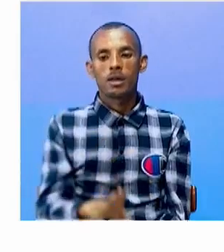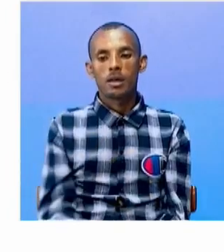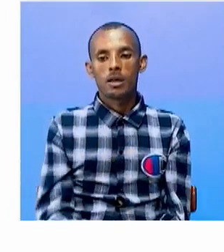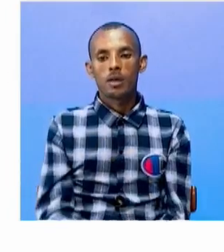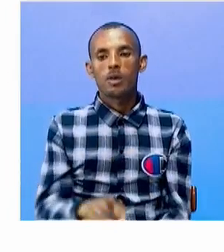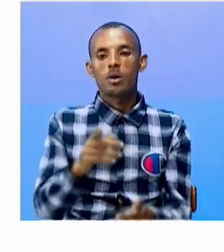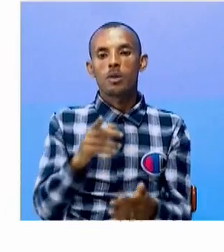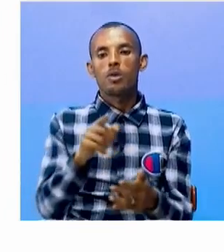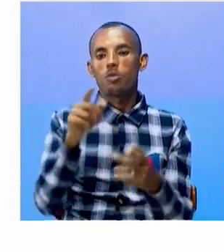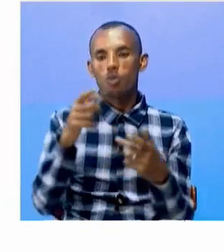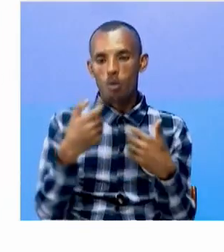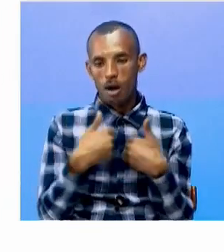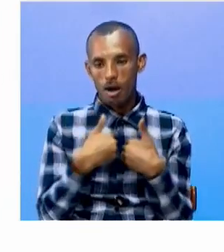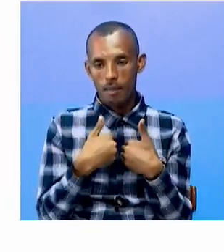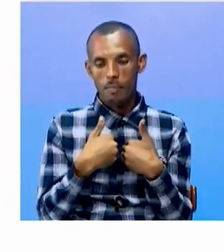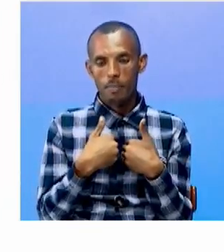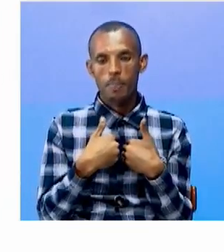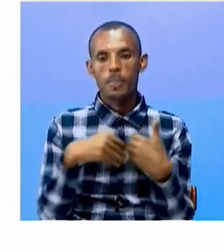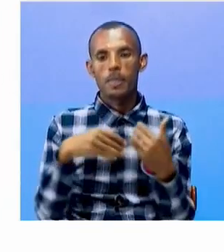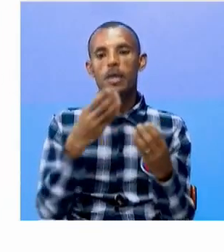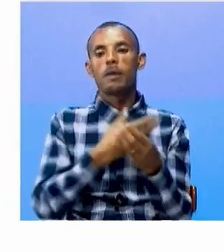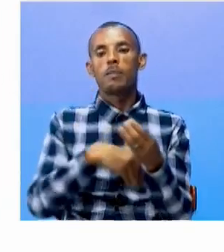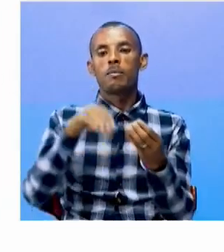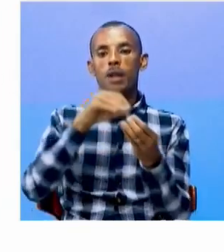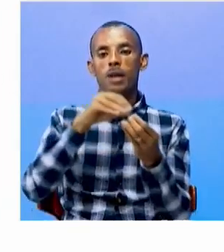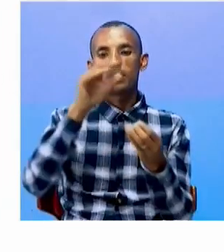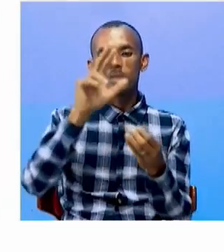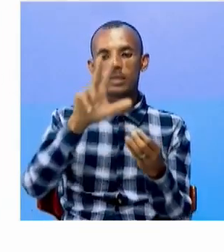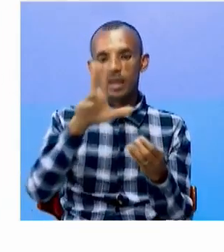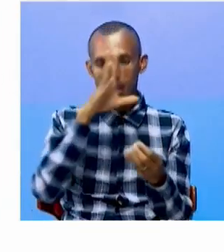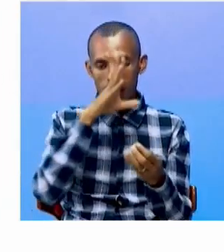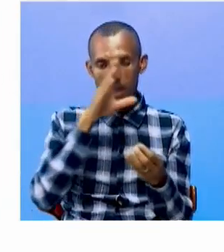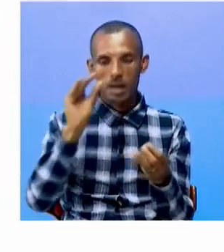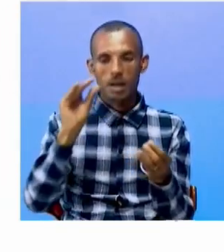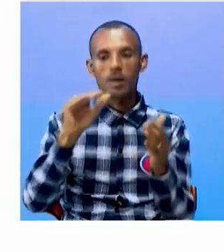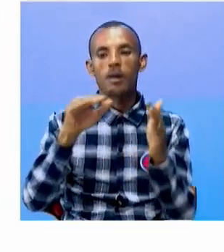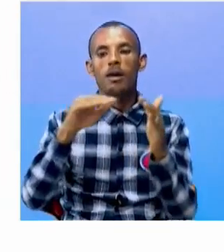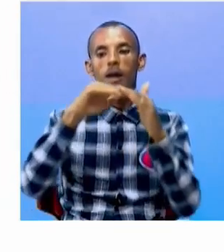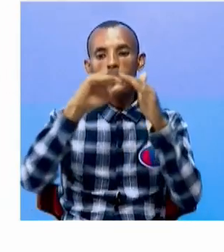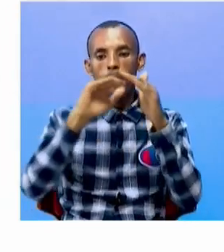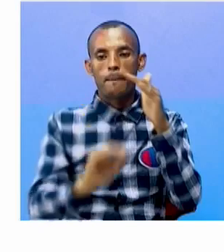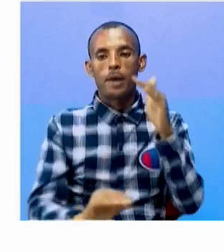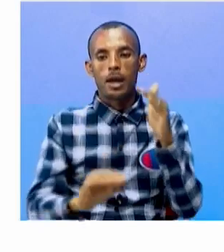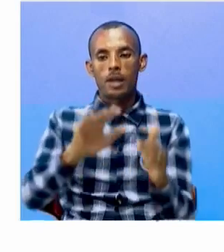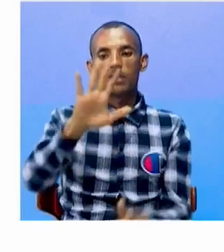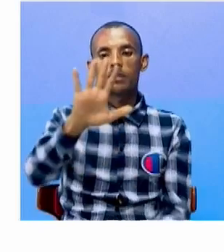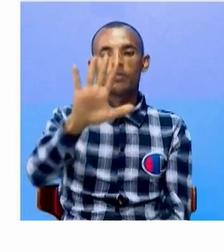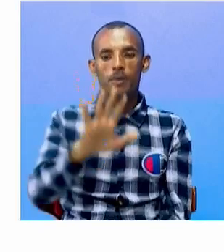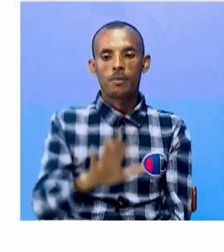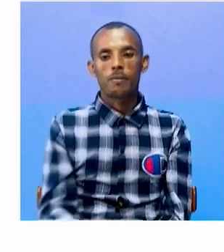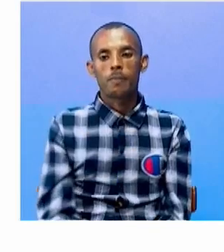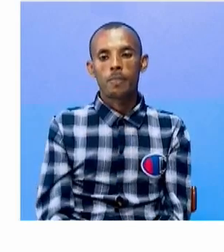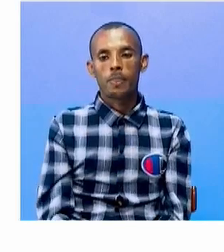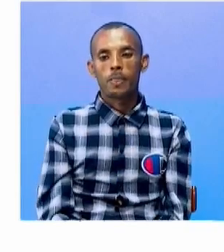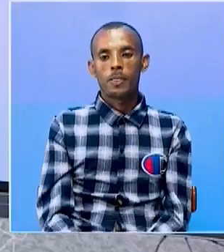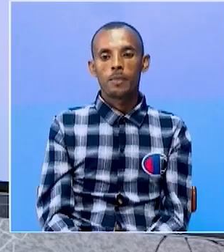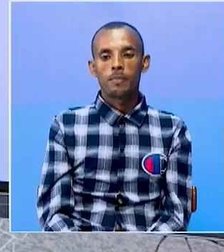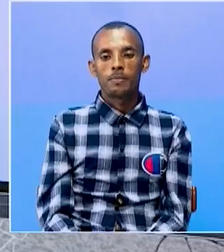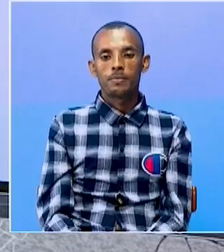What else you have? Plus 3 and minus 5 here. Plus 3 and minus